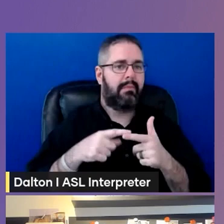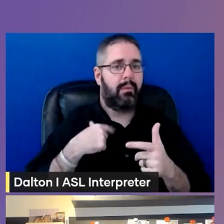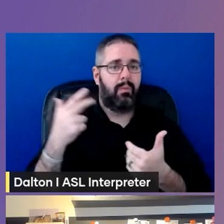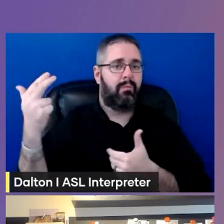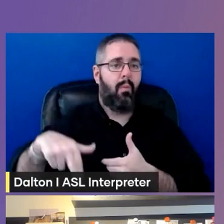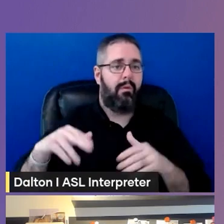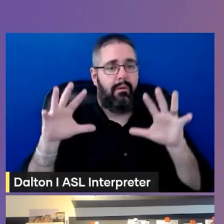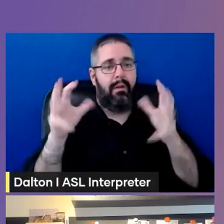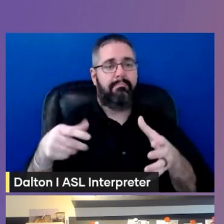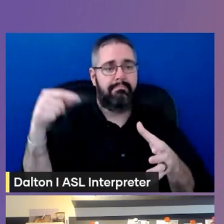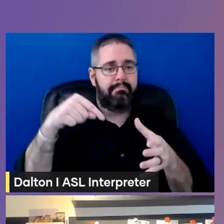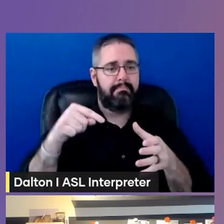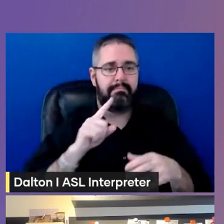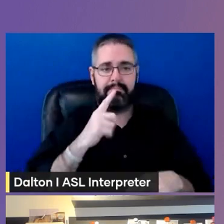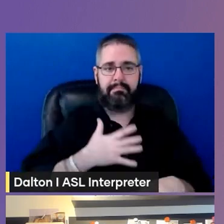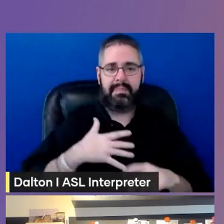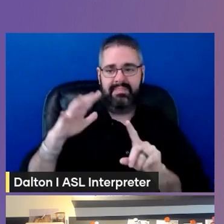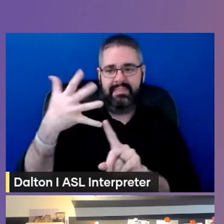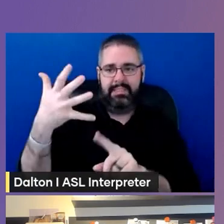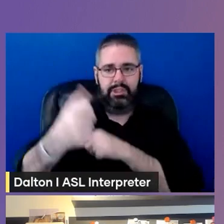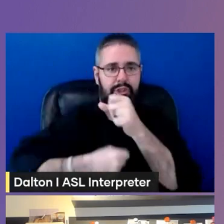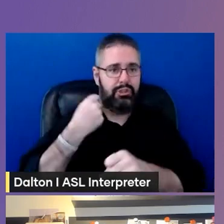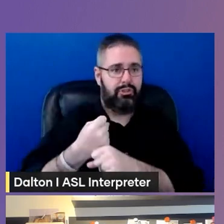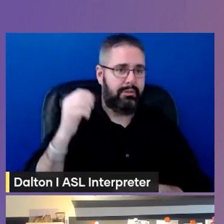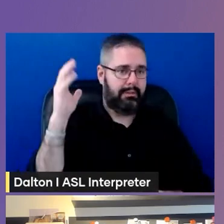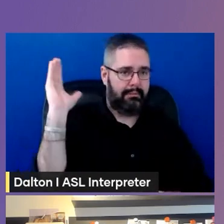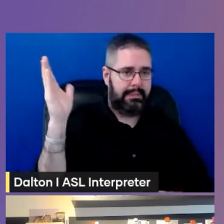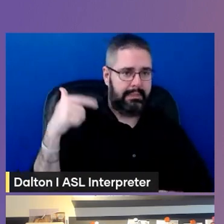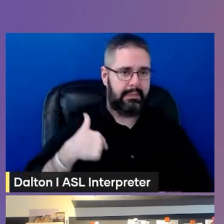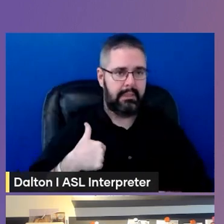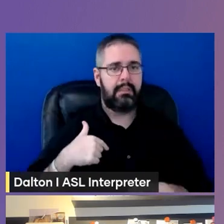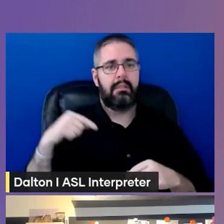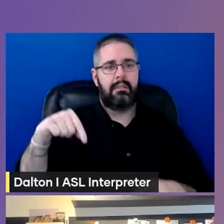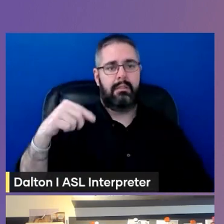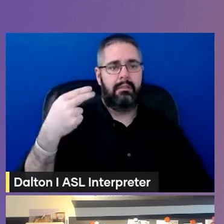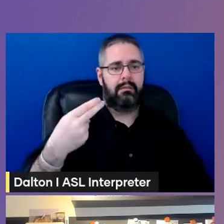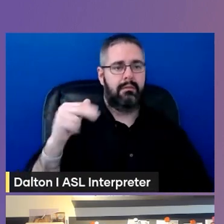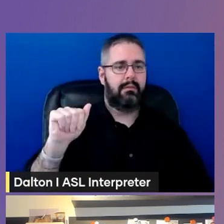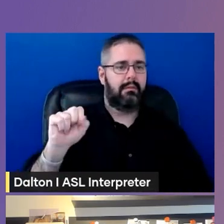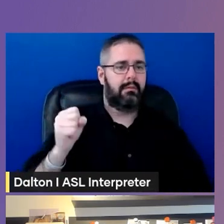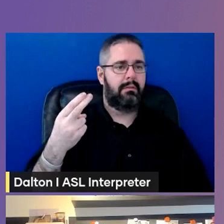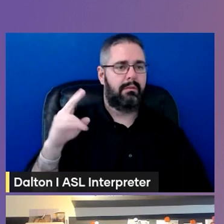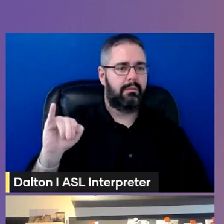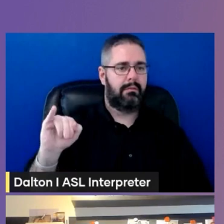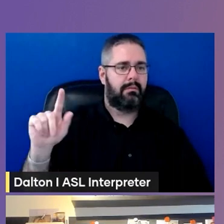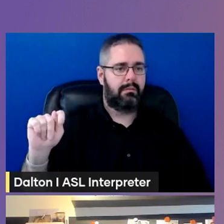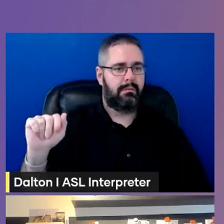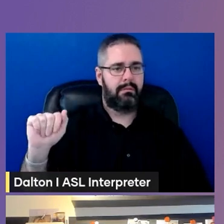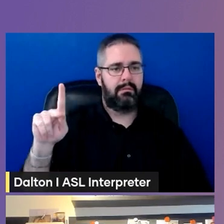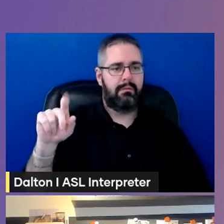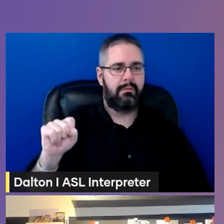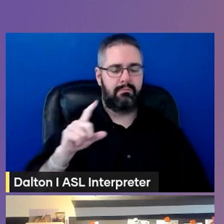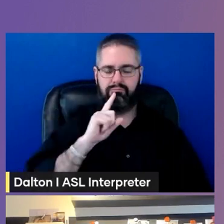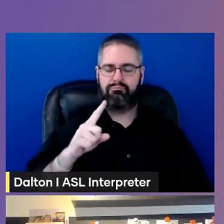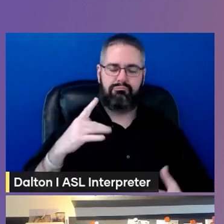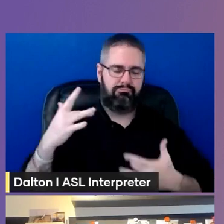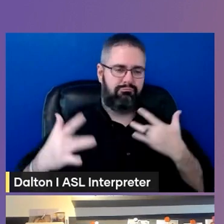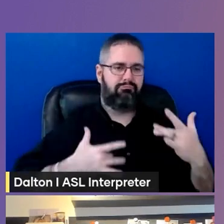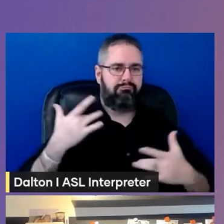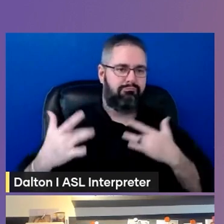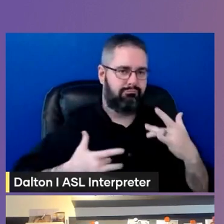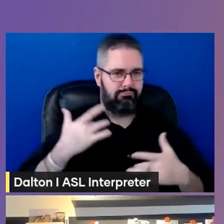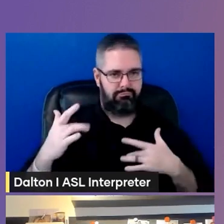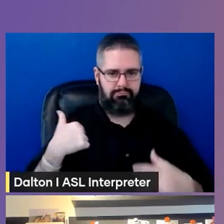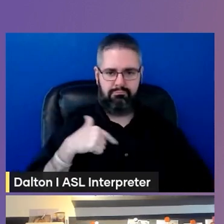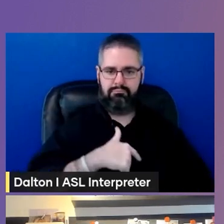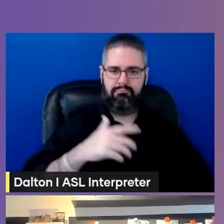club. This is my 5th year speaking at HashiTalk, so I'm very, very excited to do our talk